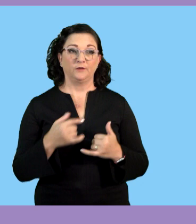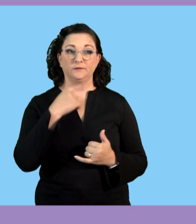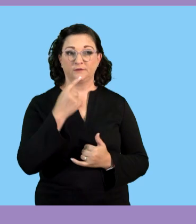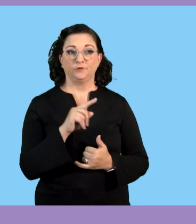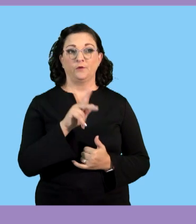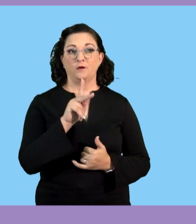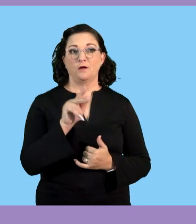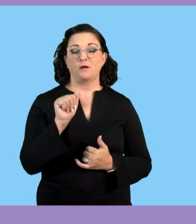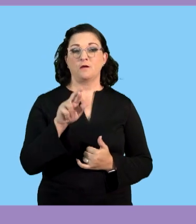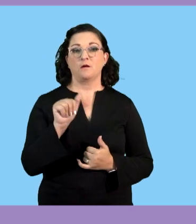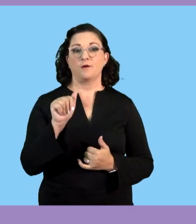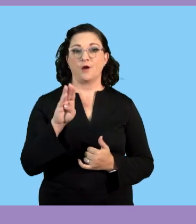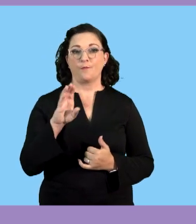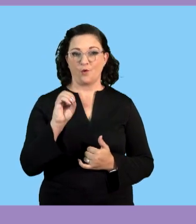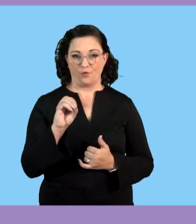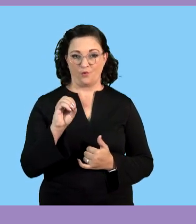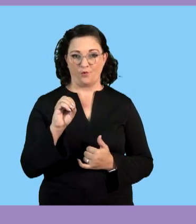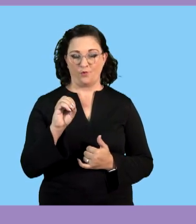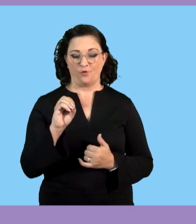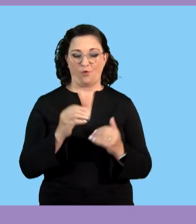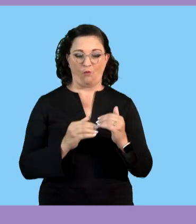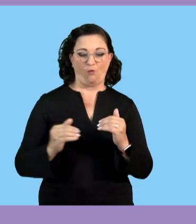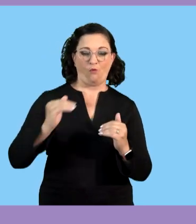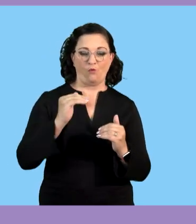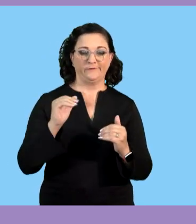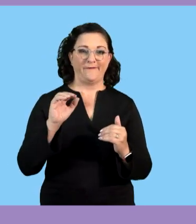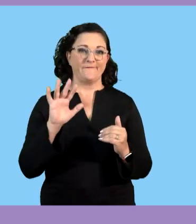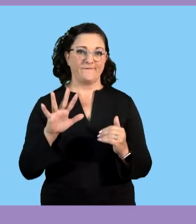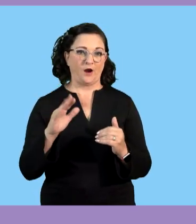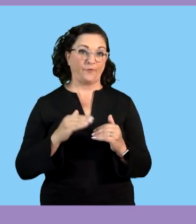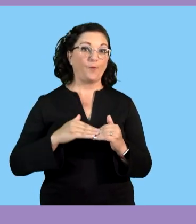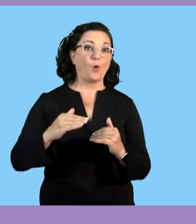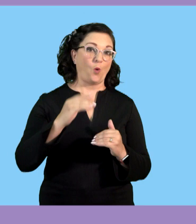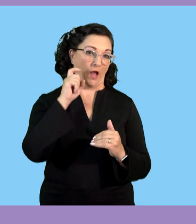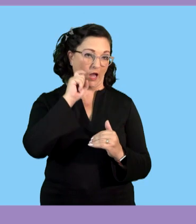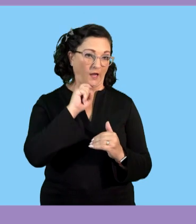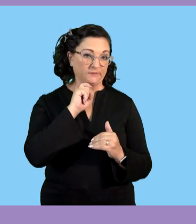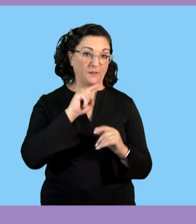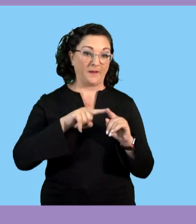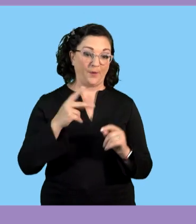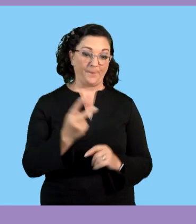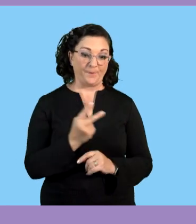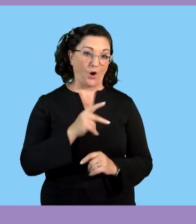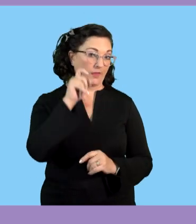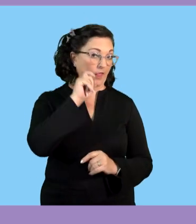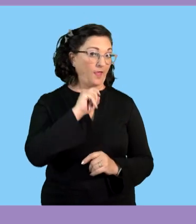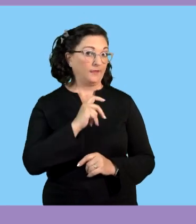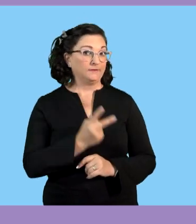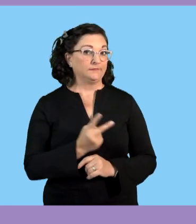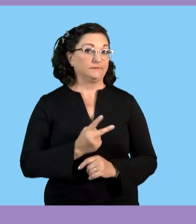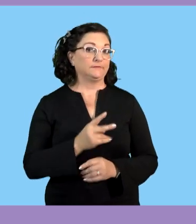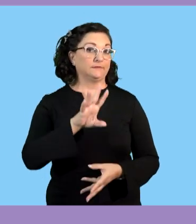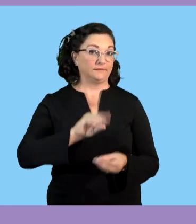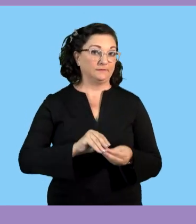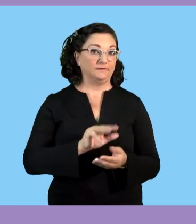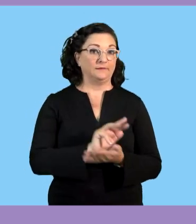there, Karabo is 5 years older than his brother. The sum of their ages is 19. What